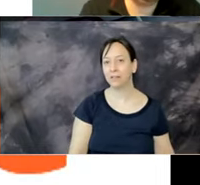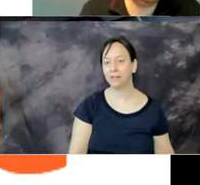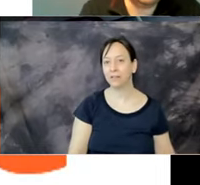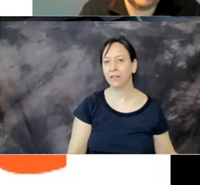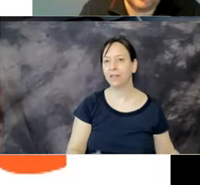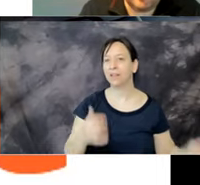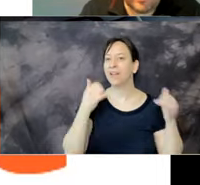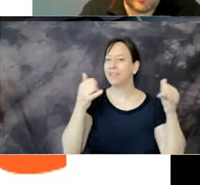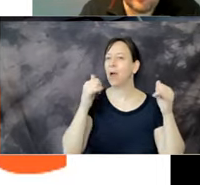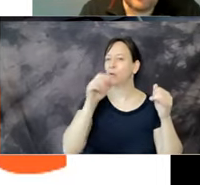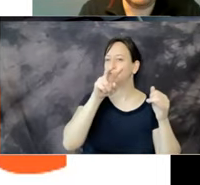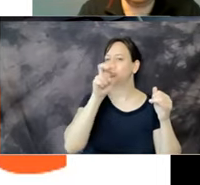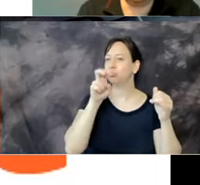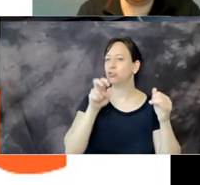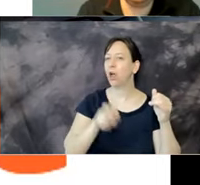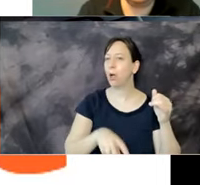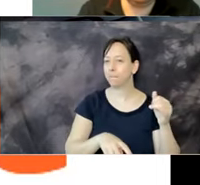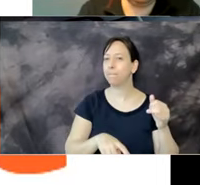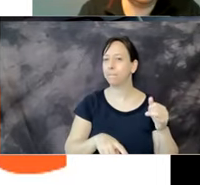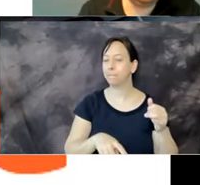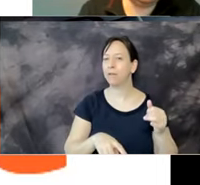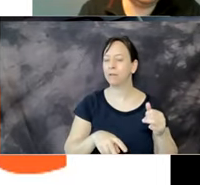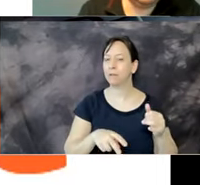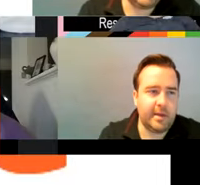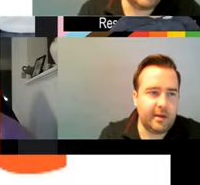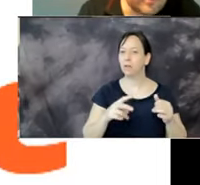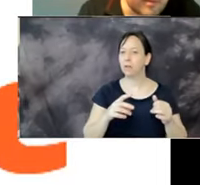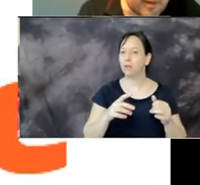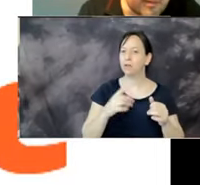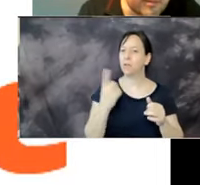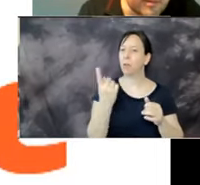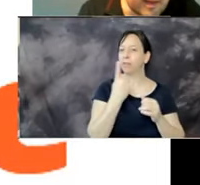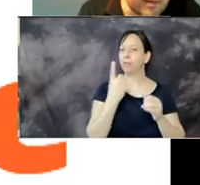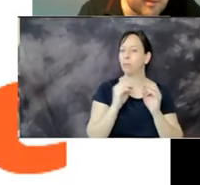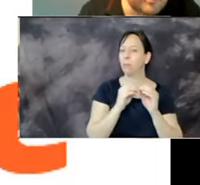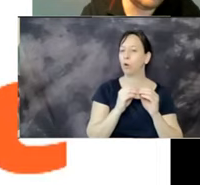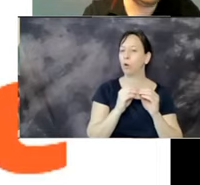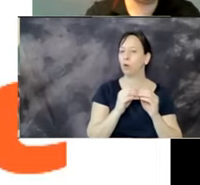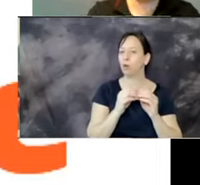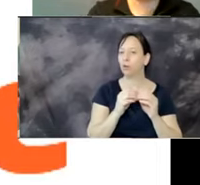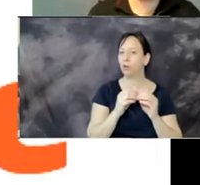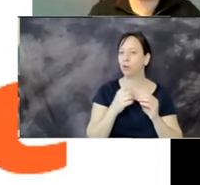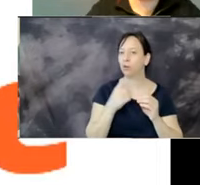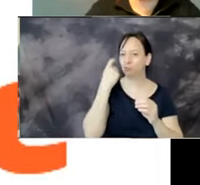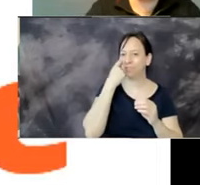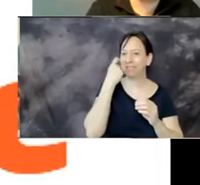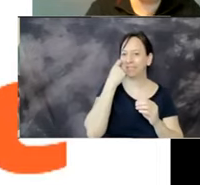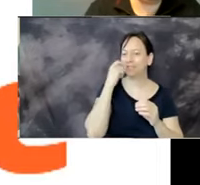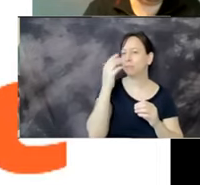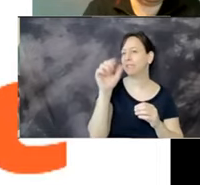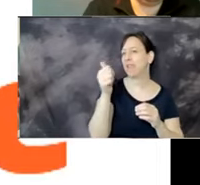time to something more recent, but still about 10 or 15 years ago when